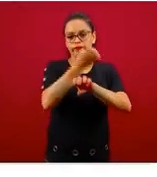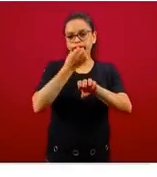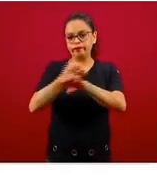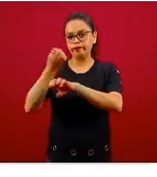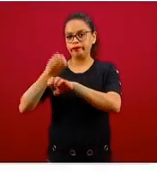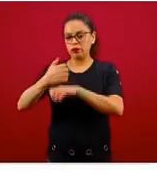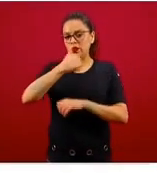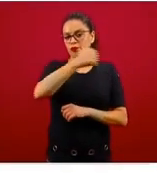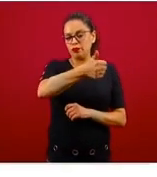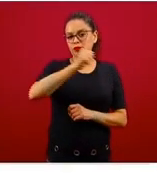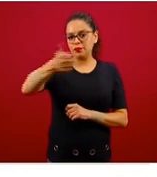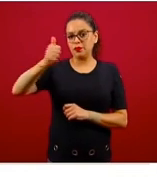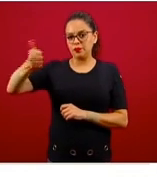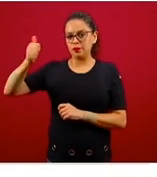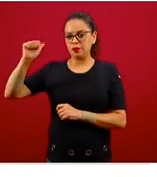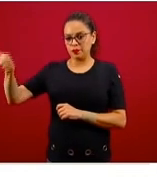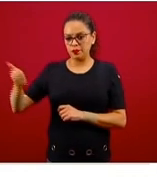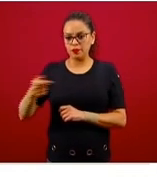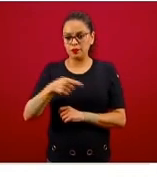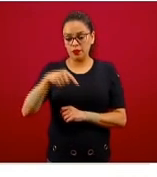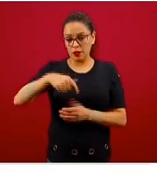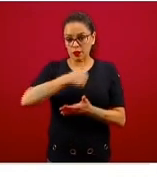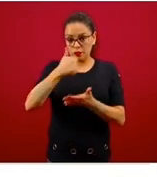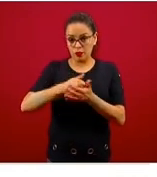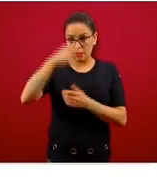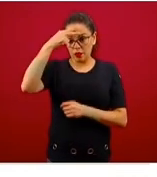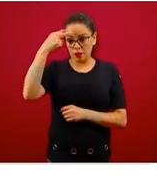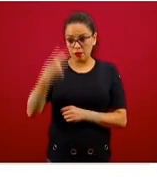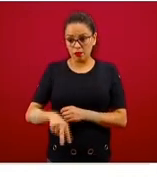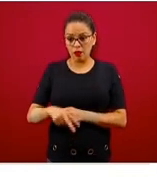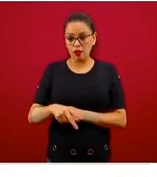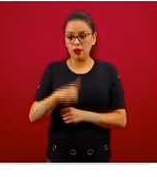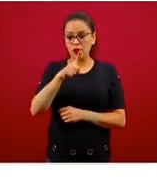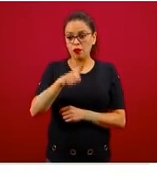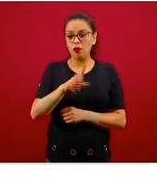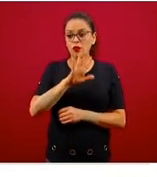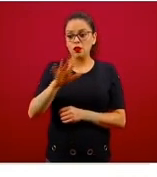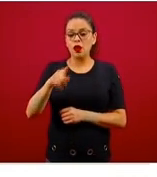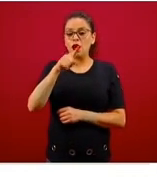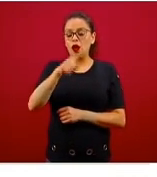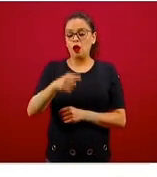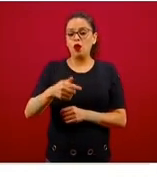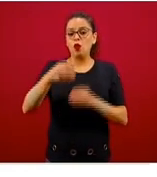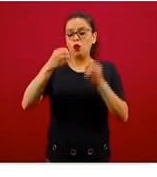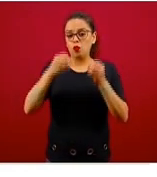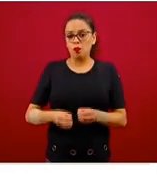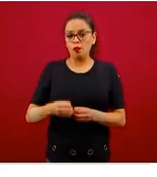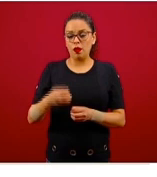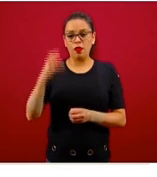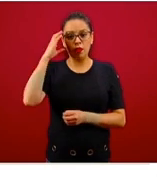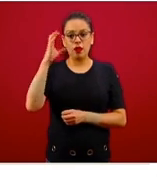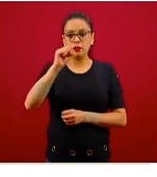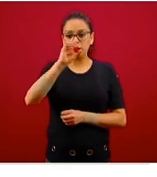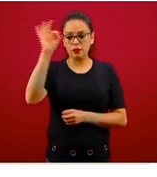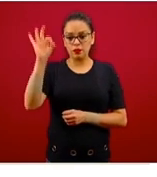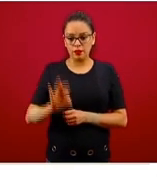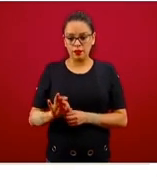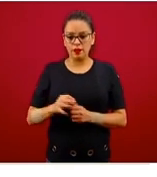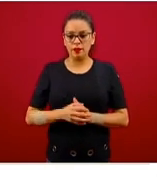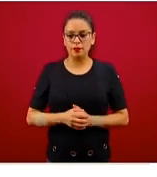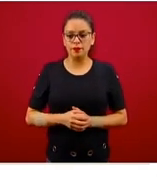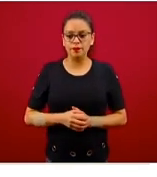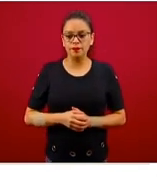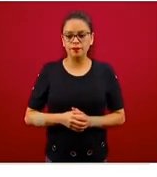That was the national landscape. Here we have the state distribution. We can see how the occupation